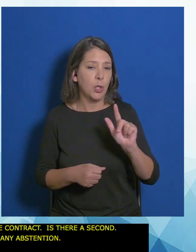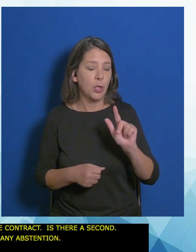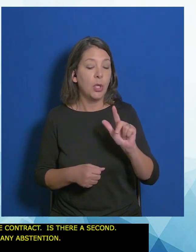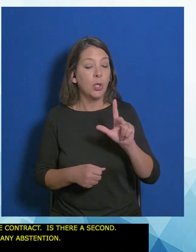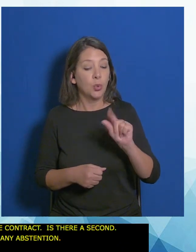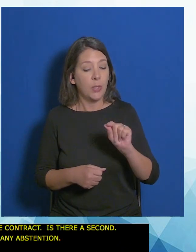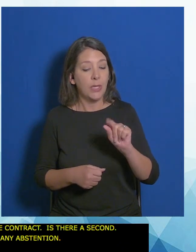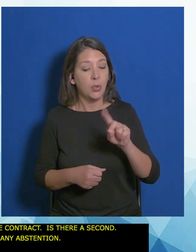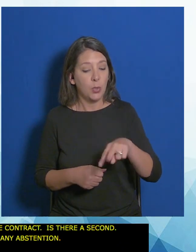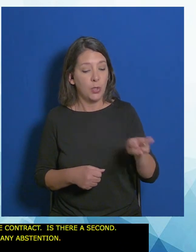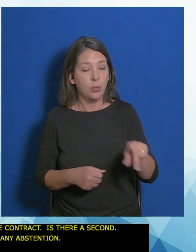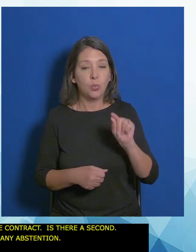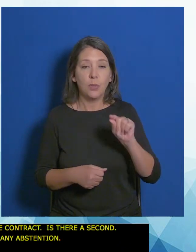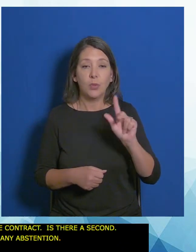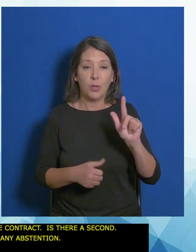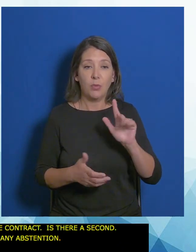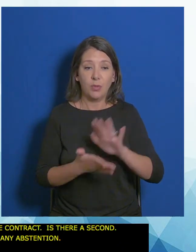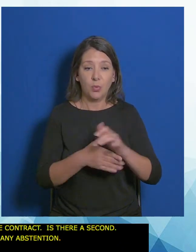Martin.